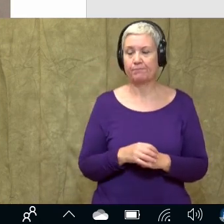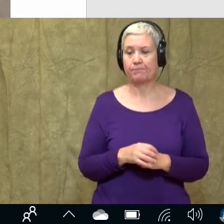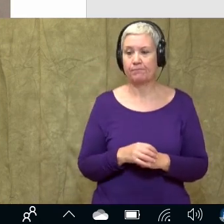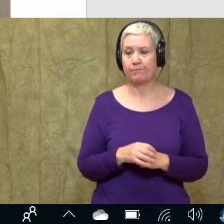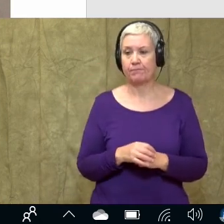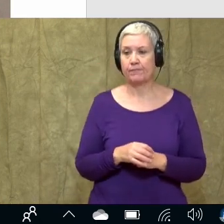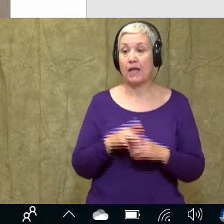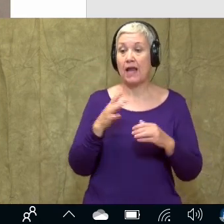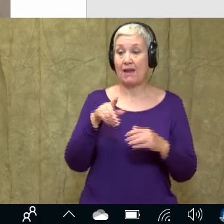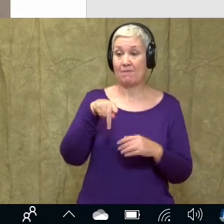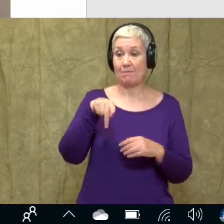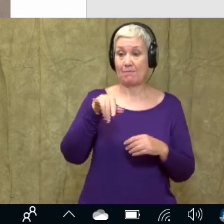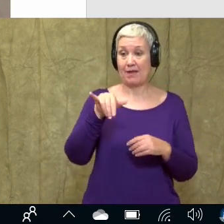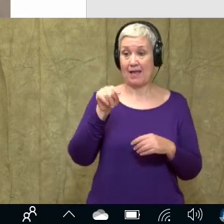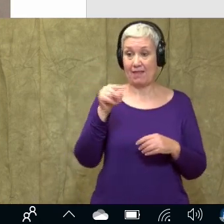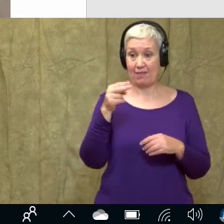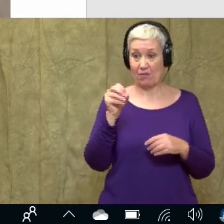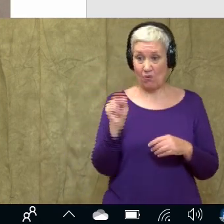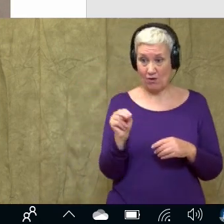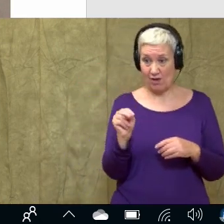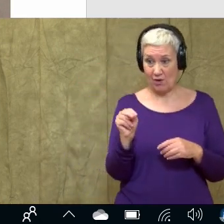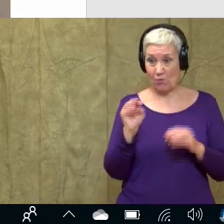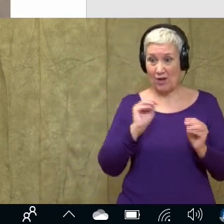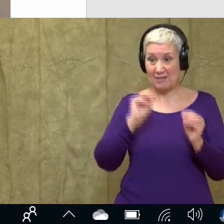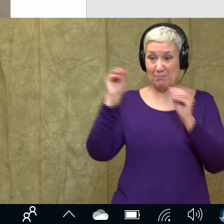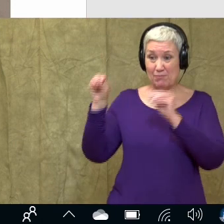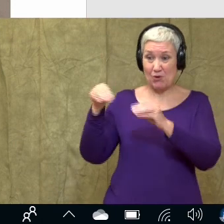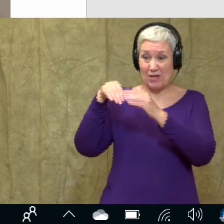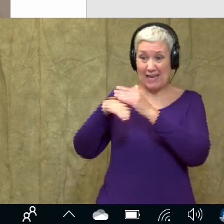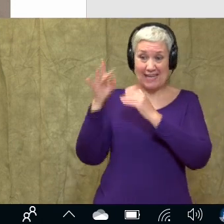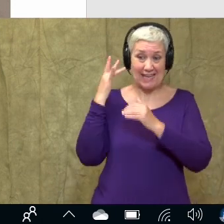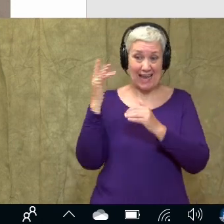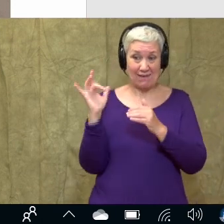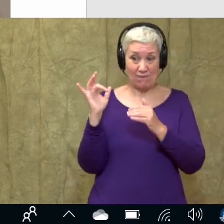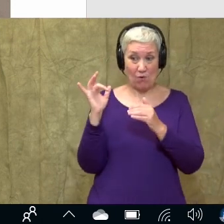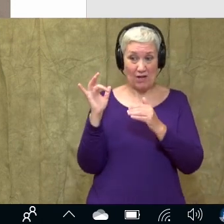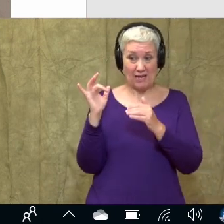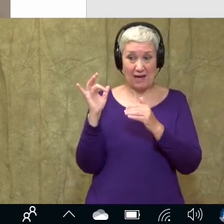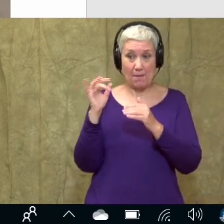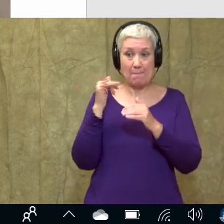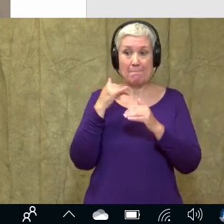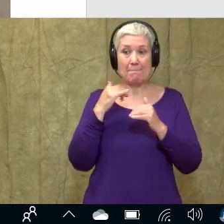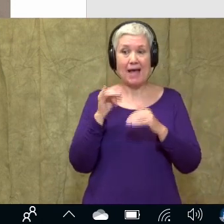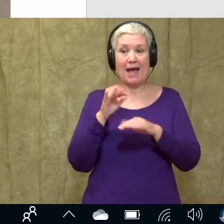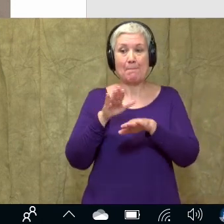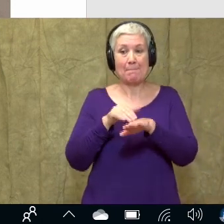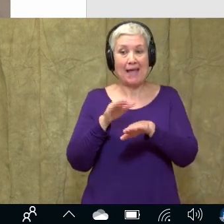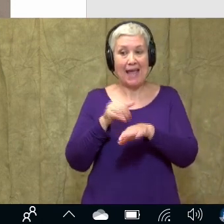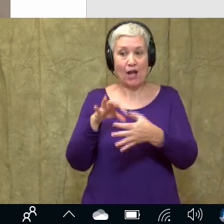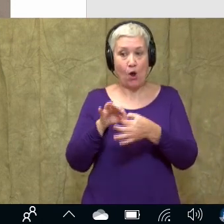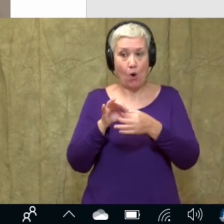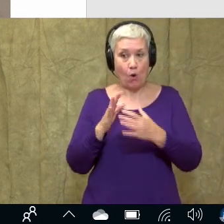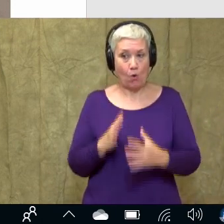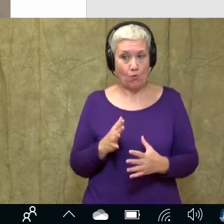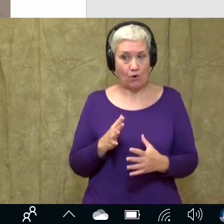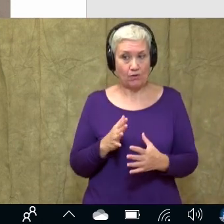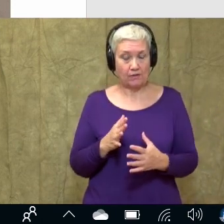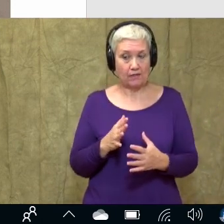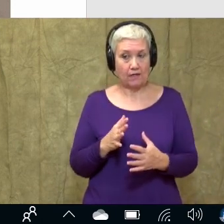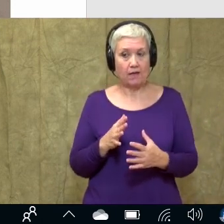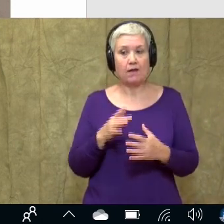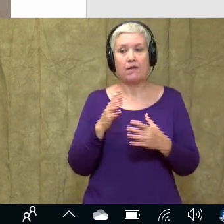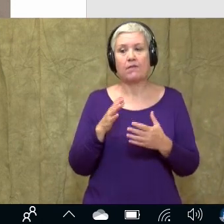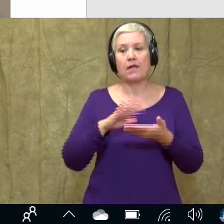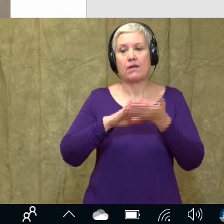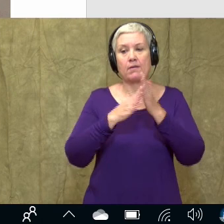were introduced into the wild in California by irresponsible pet owners, as happened in Florida, they could